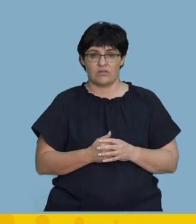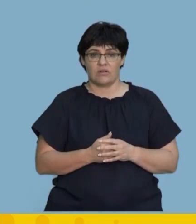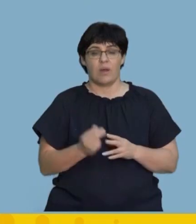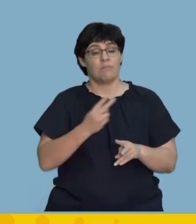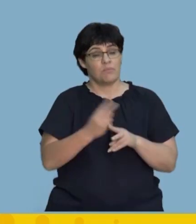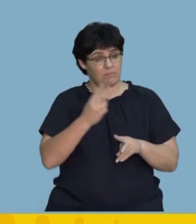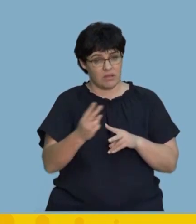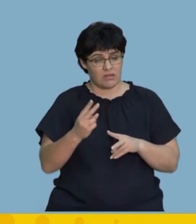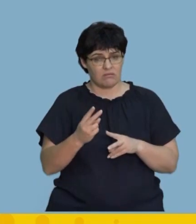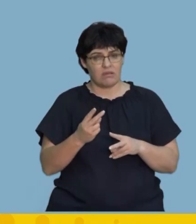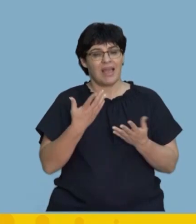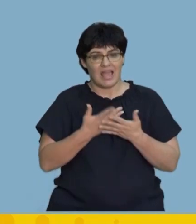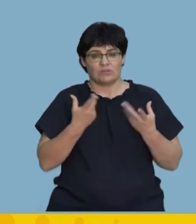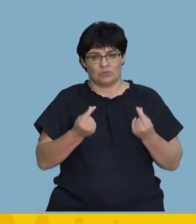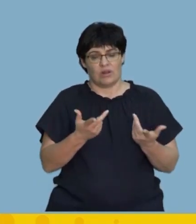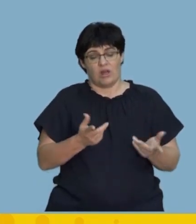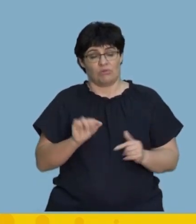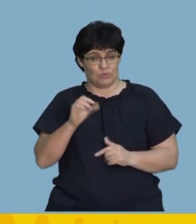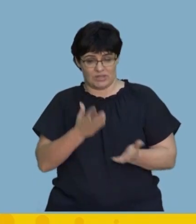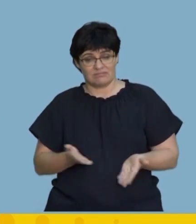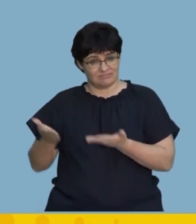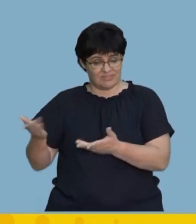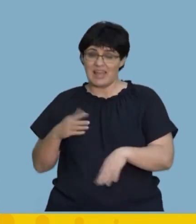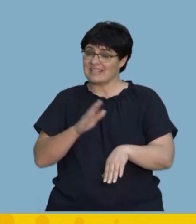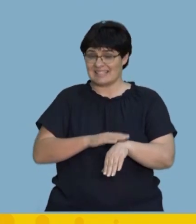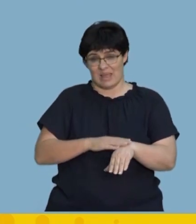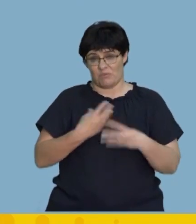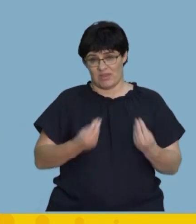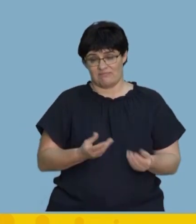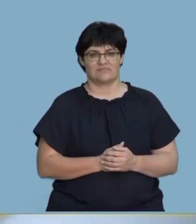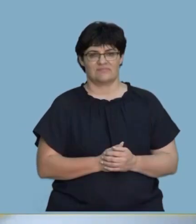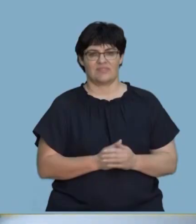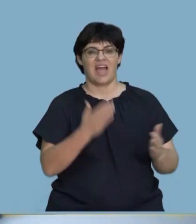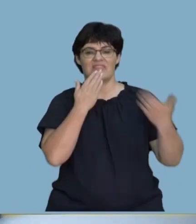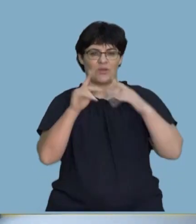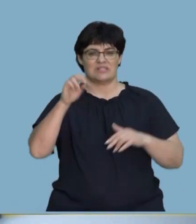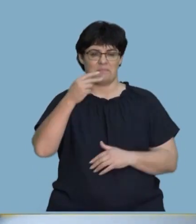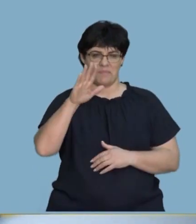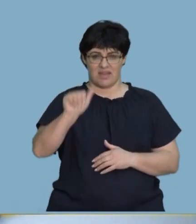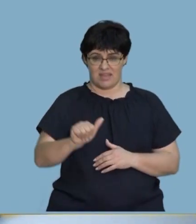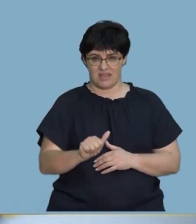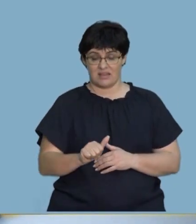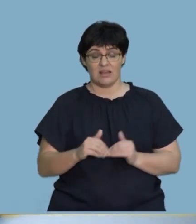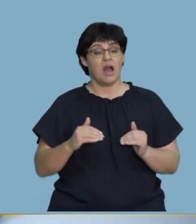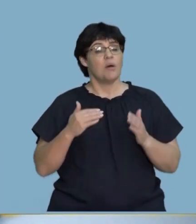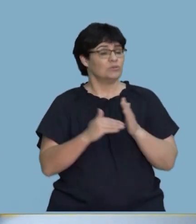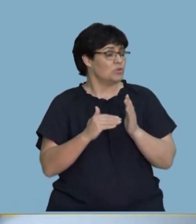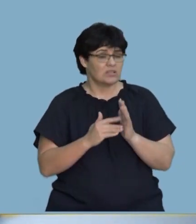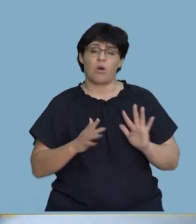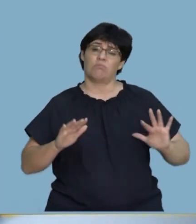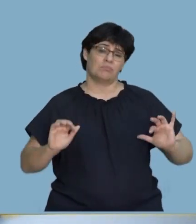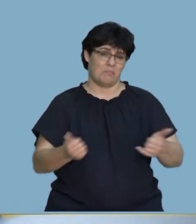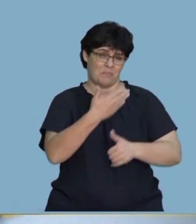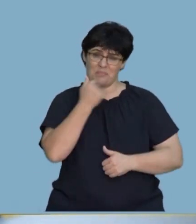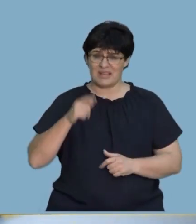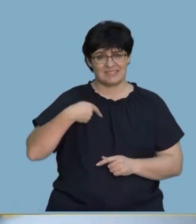prep, we can only do so much, Loni, given the time that we have. Over to you. Thank you, Temba. Matrix, we're wishing you everything of the